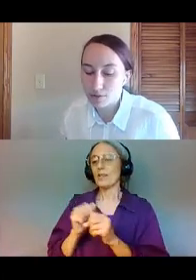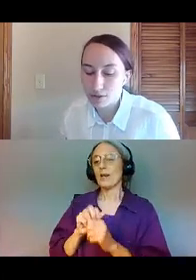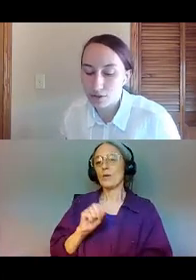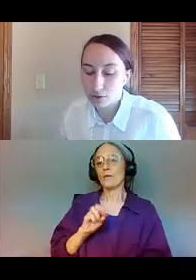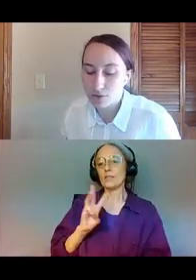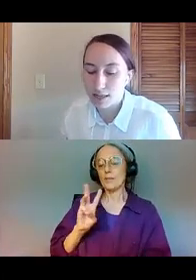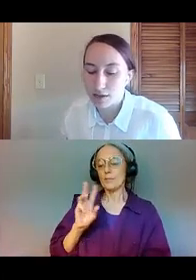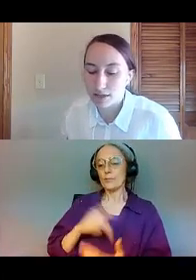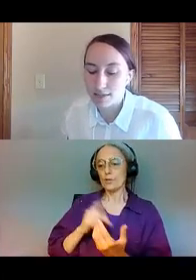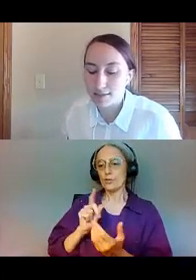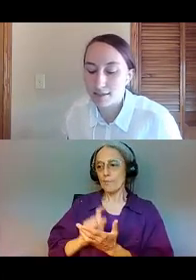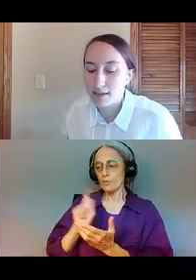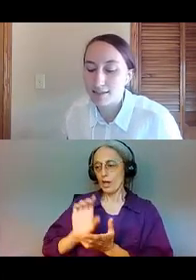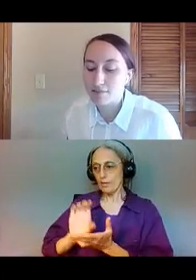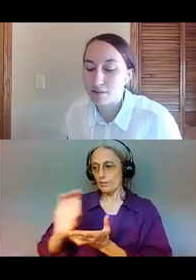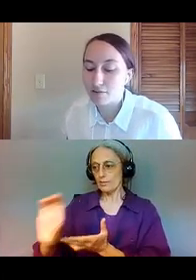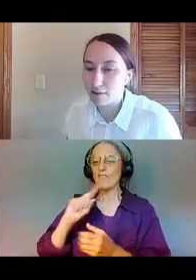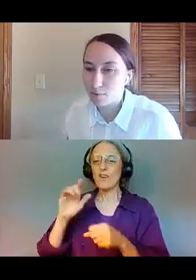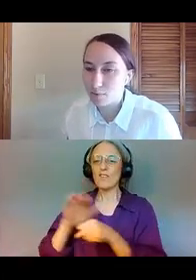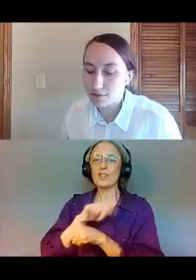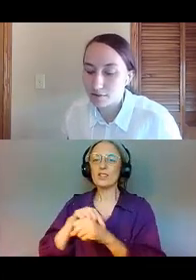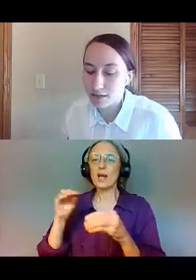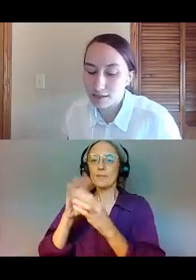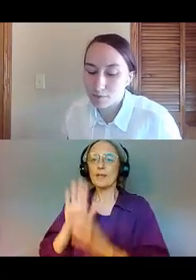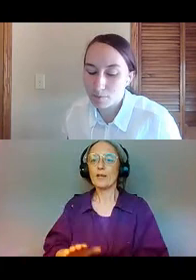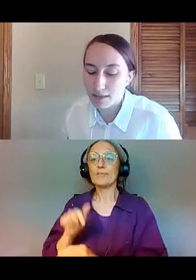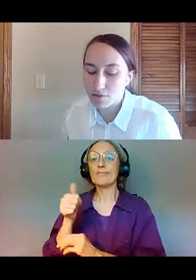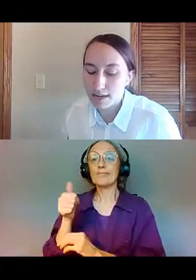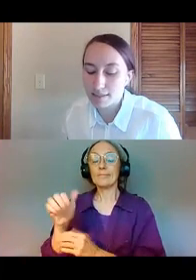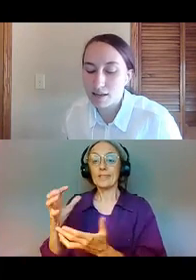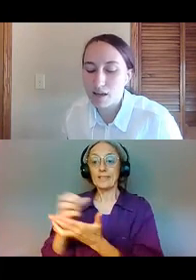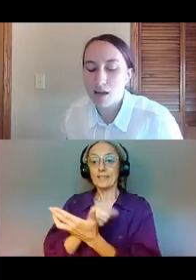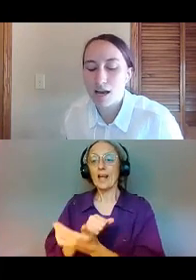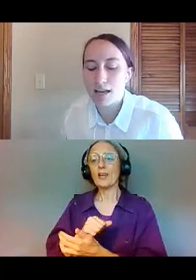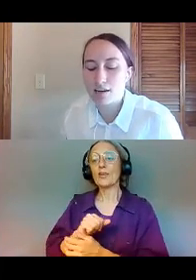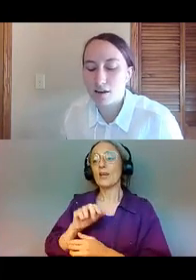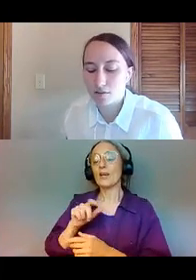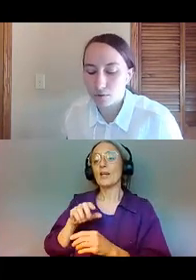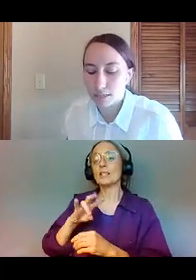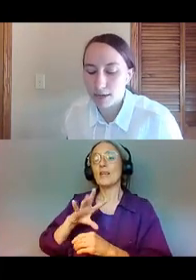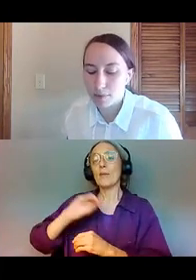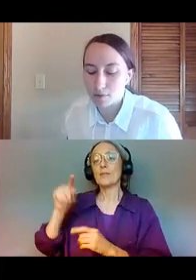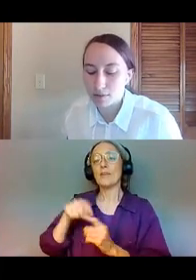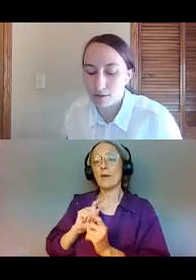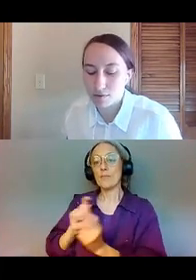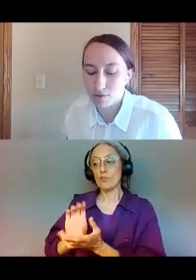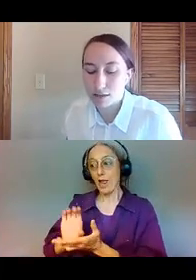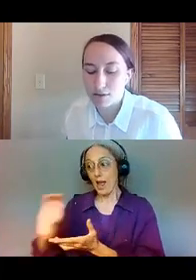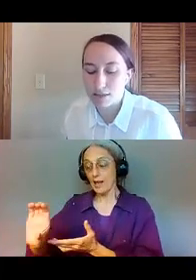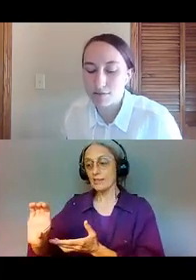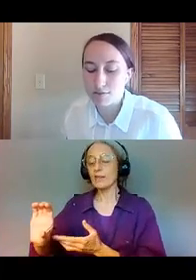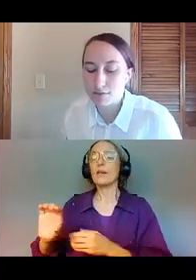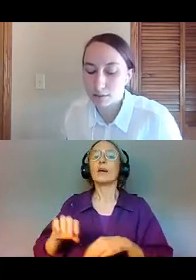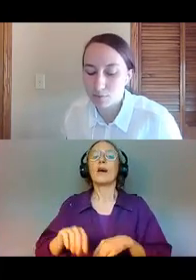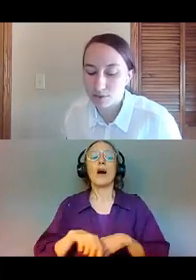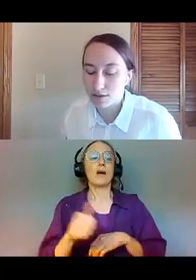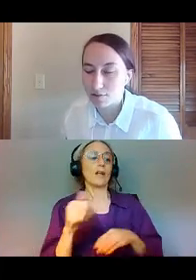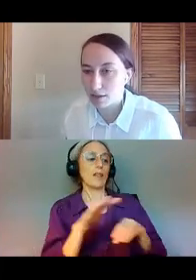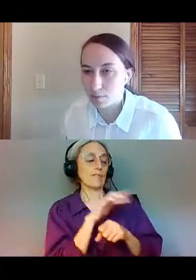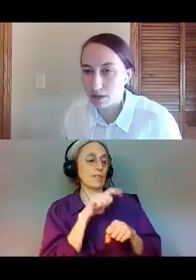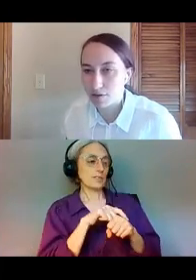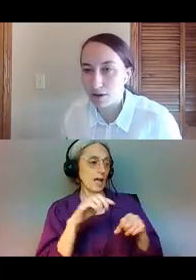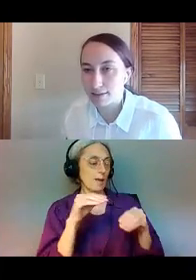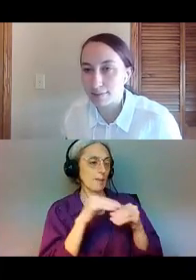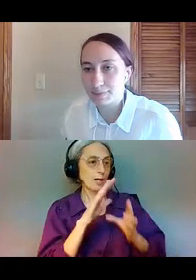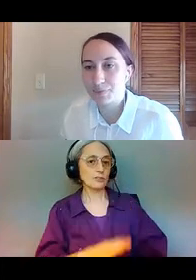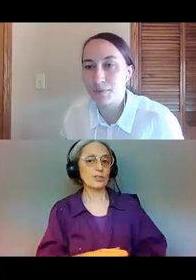full-time counselor whose salary is 75% funded by the grant, and another full-time counselor whose salary is 15%